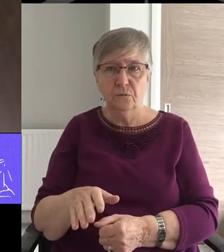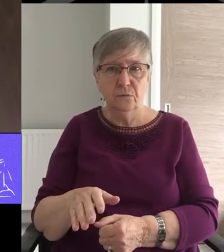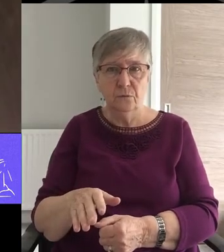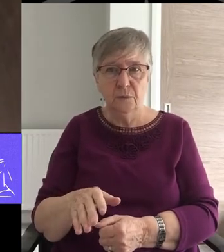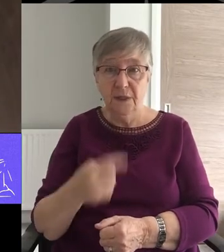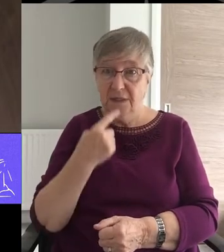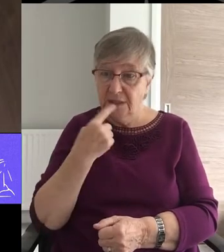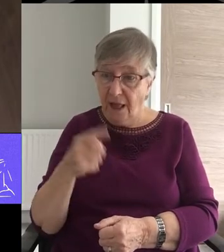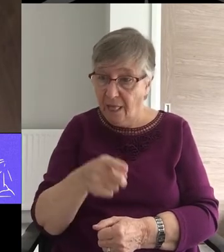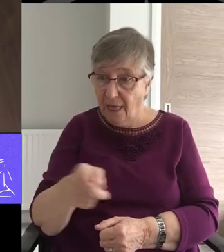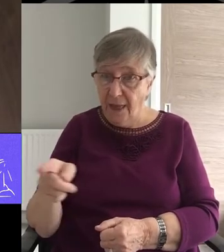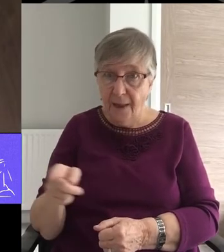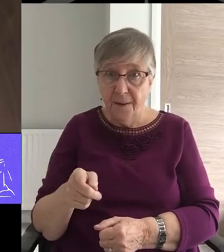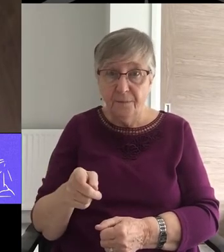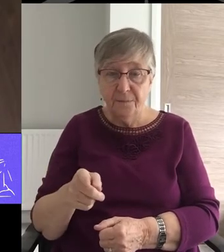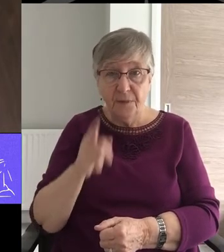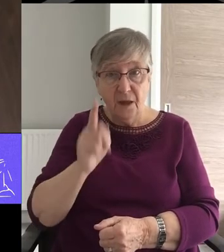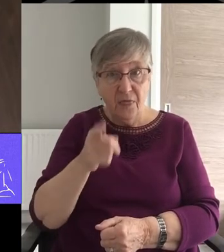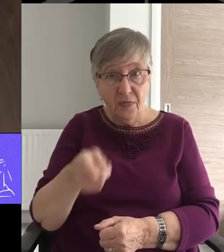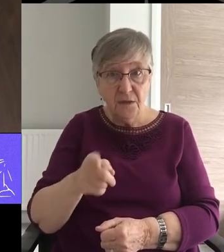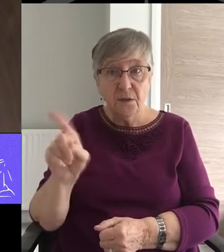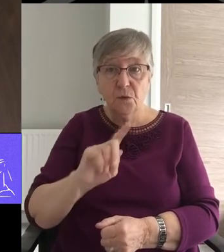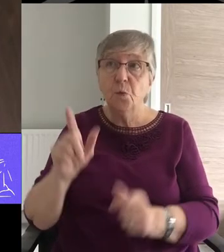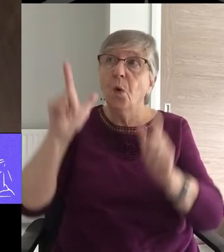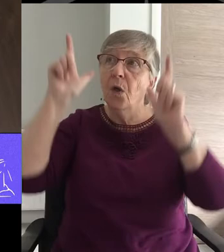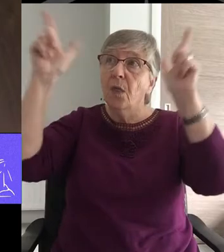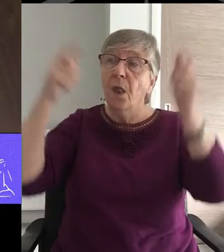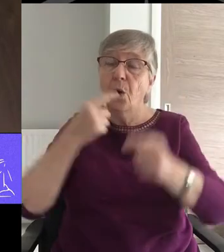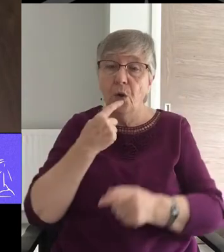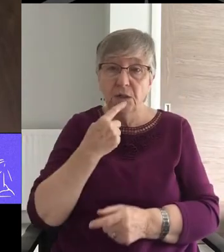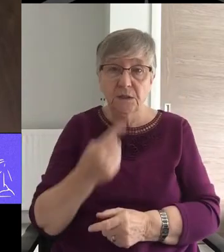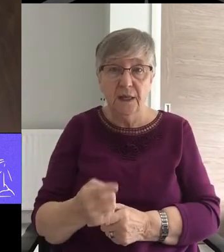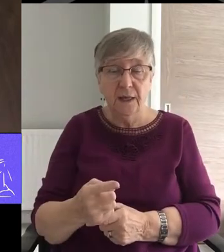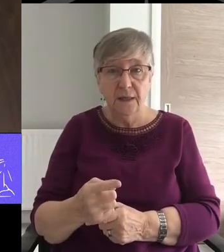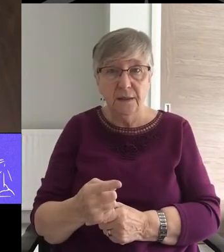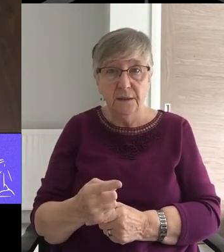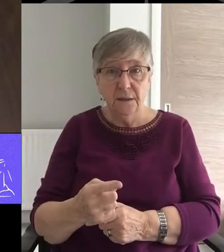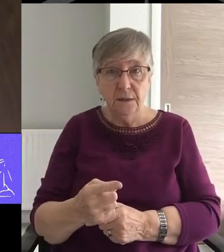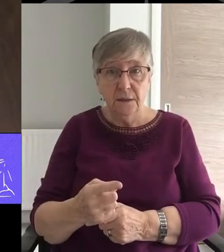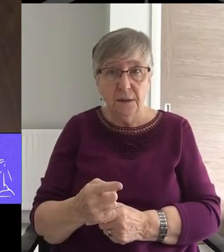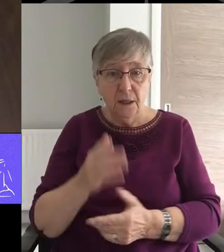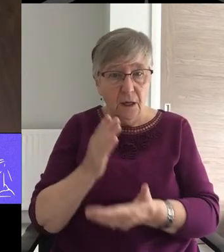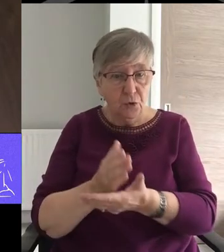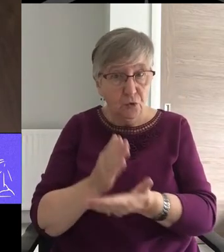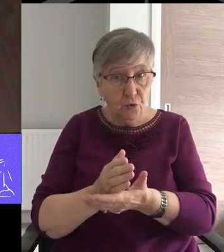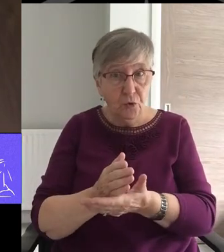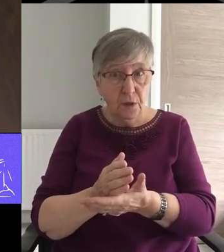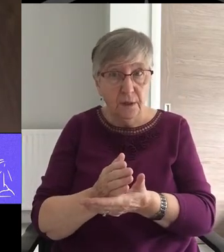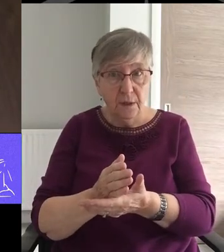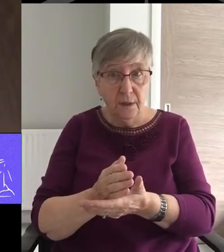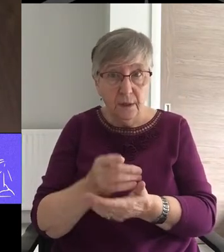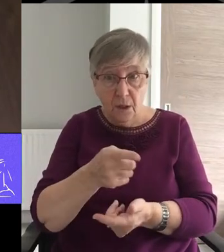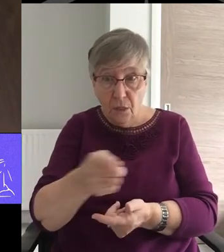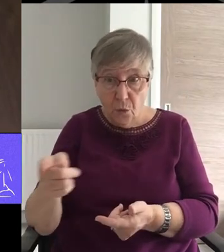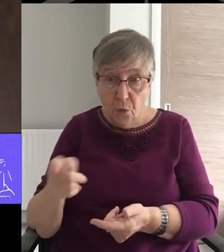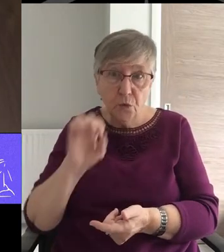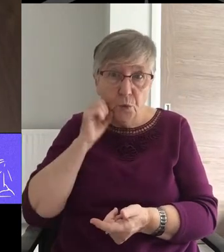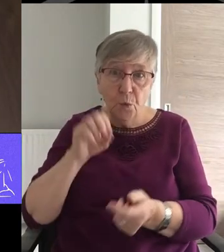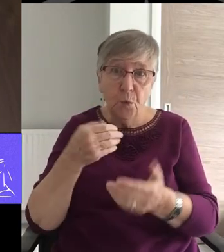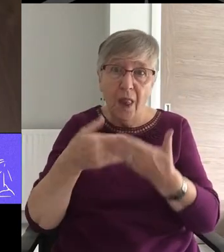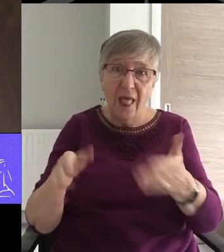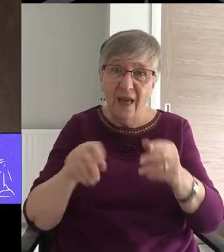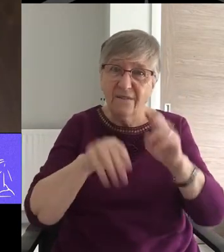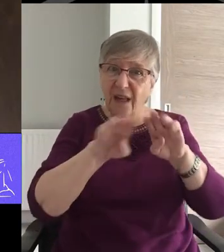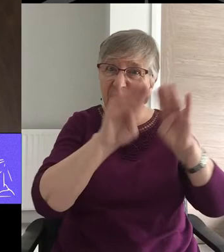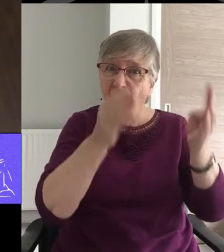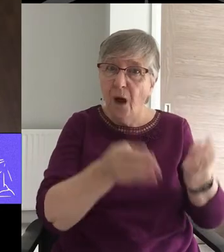Say this to them. This is what the Sovereign Lord says. As surely as I live, those who are left in the ruins will